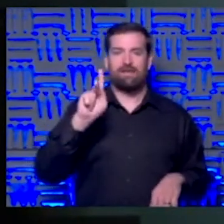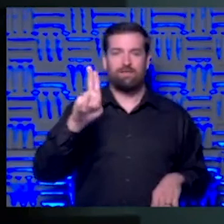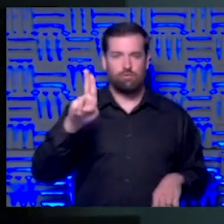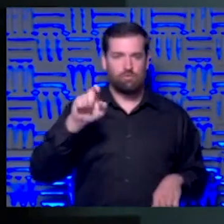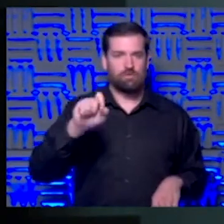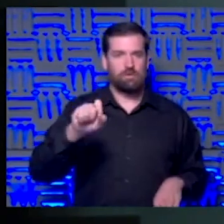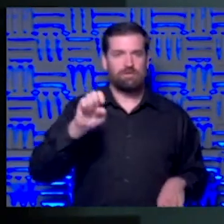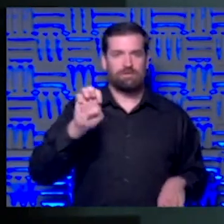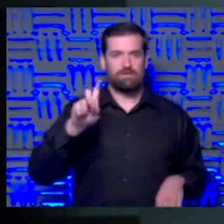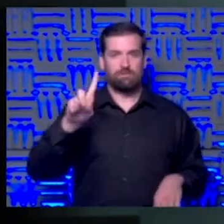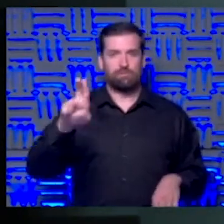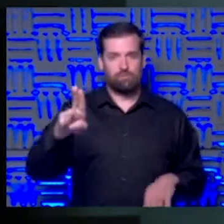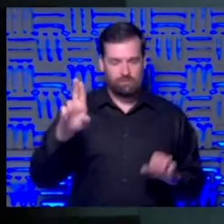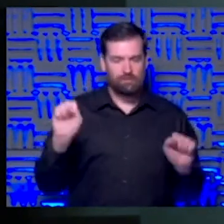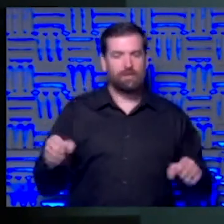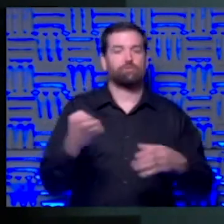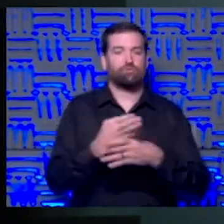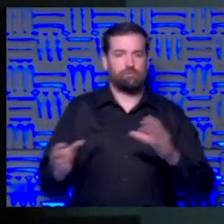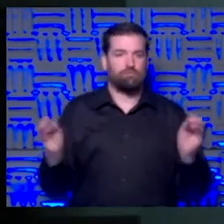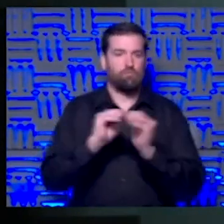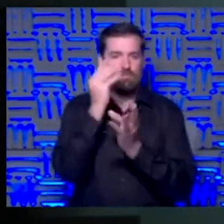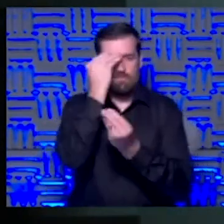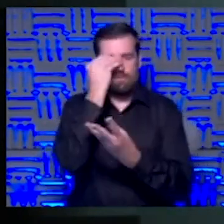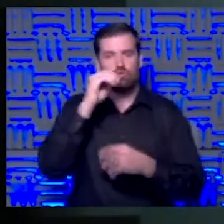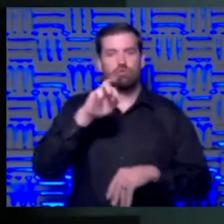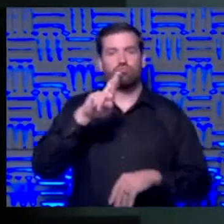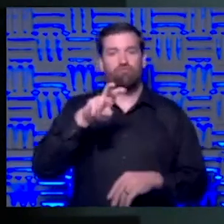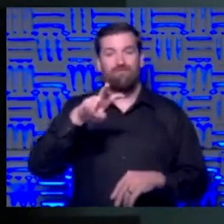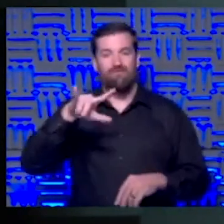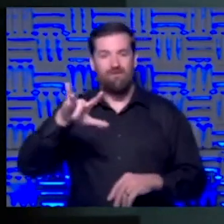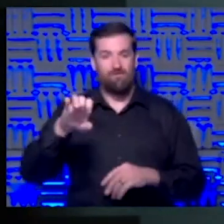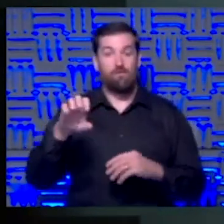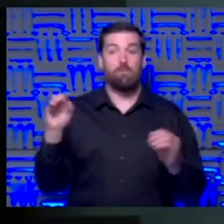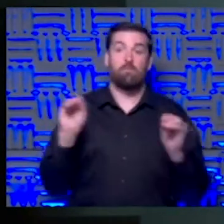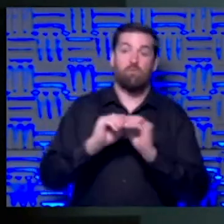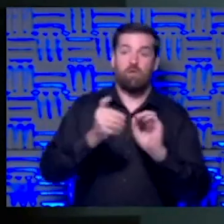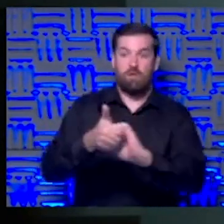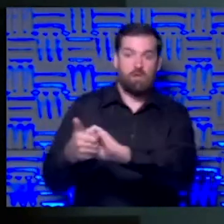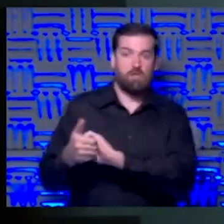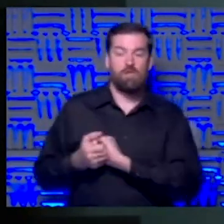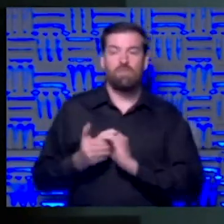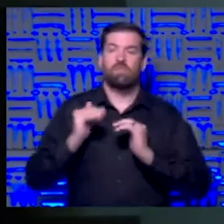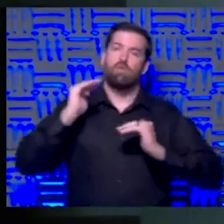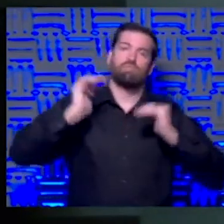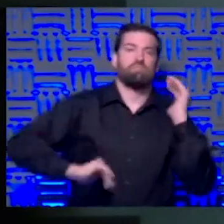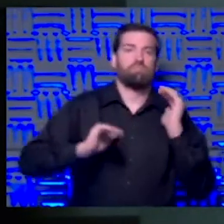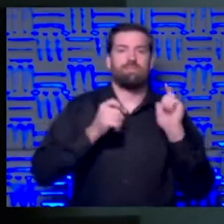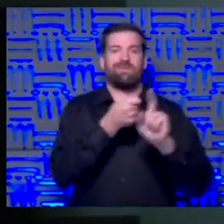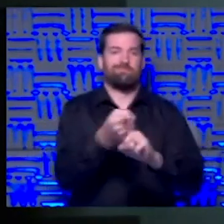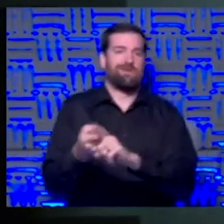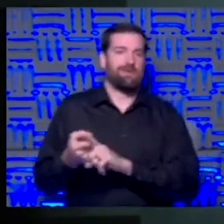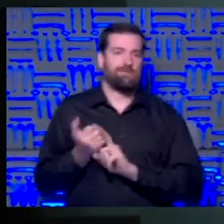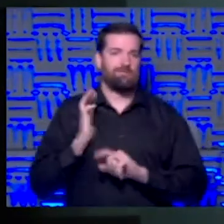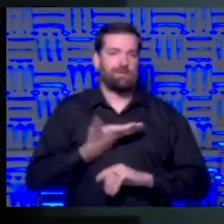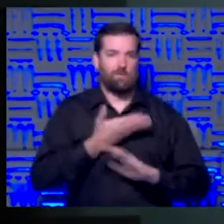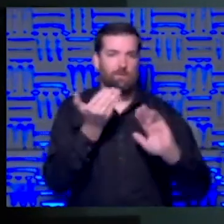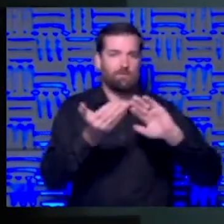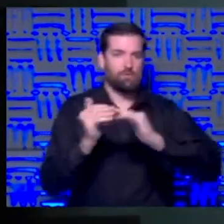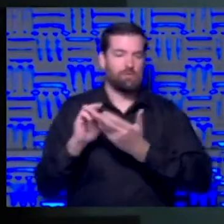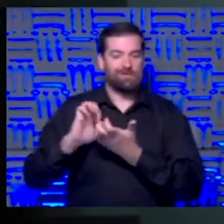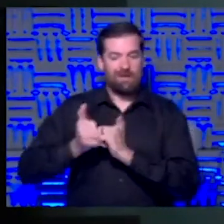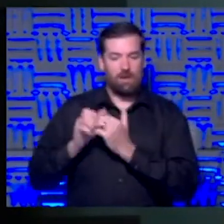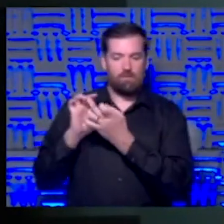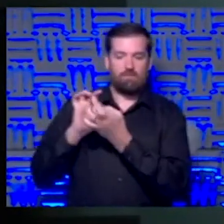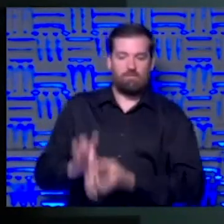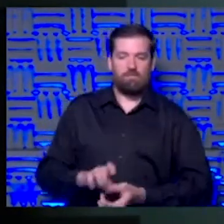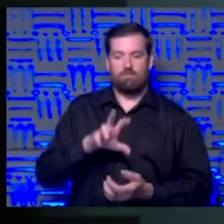share more about Revive, as well as other collaborative efforts that are thinking about the disproportionate impact that some of our community are experiencing as it relates to violence as